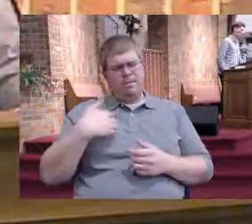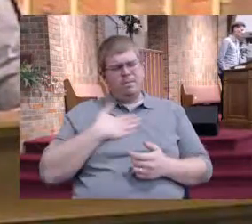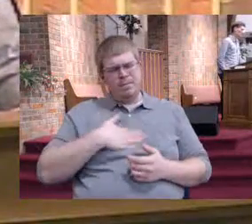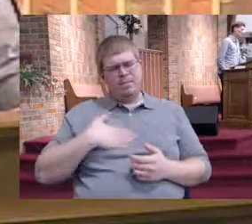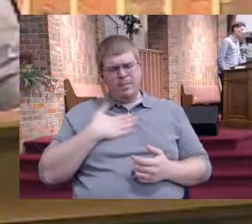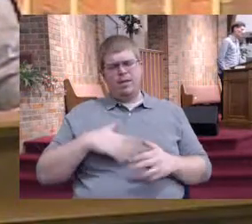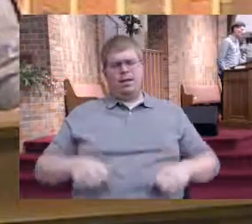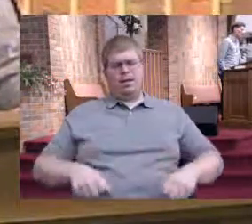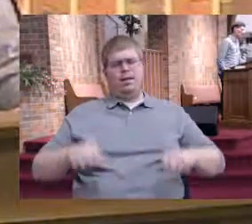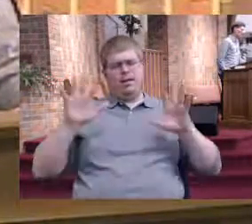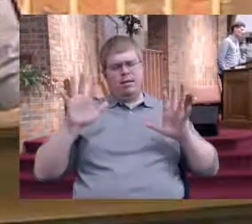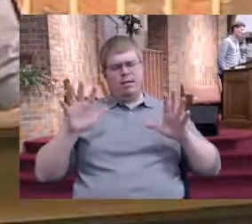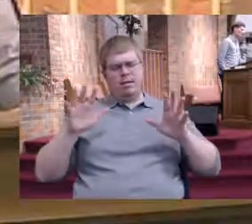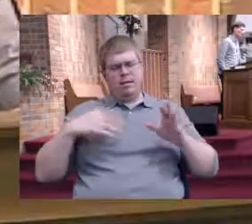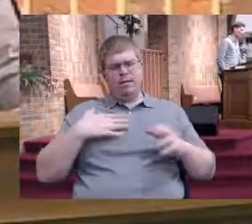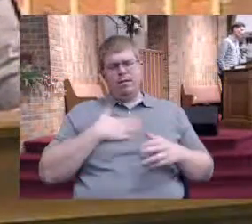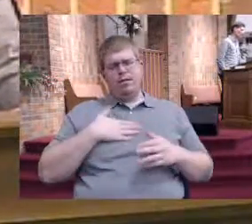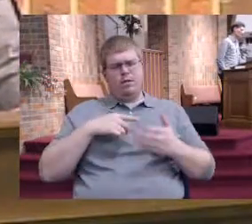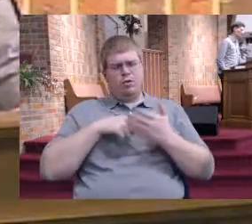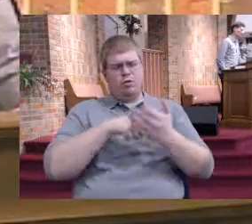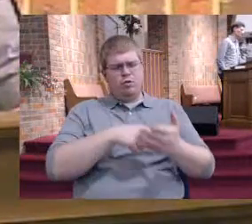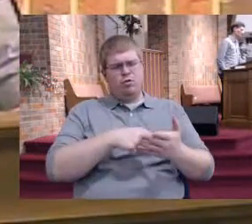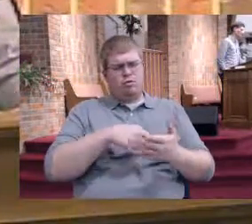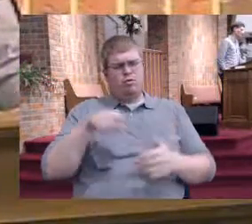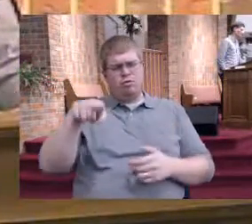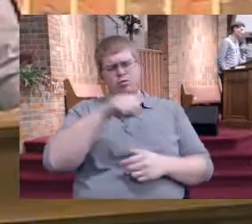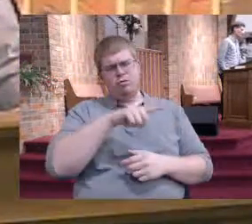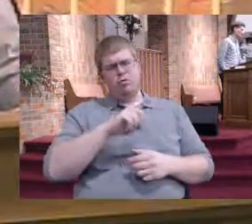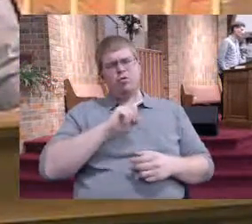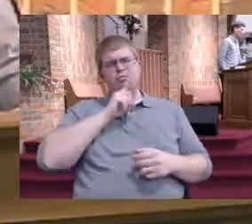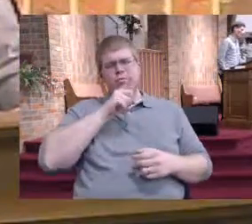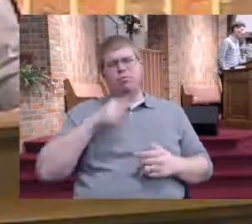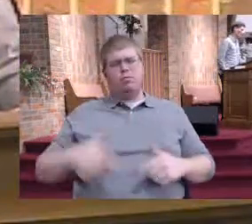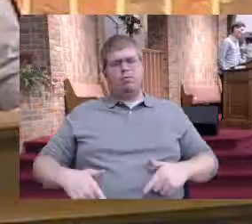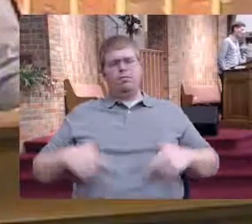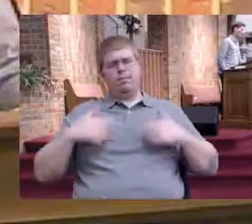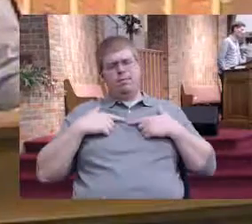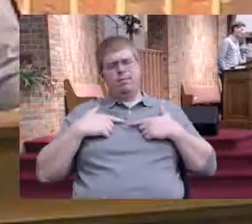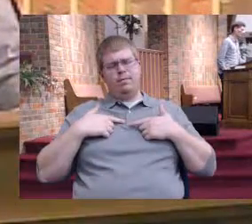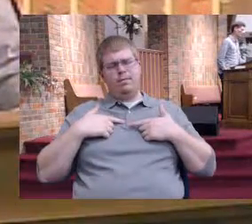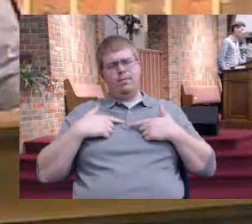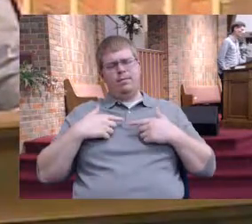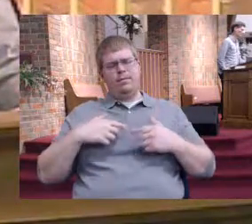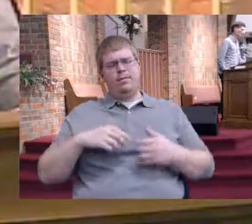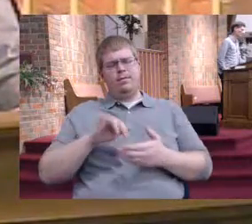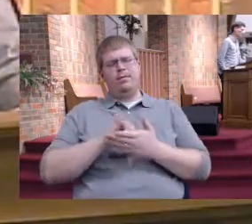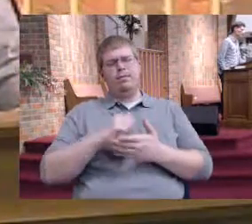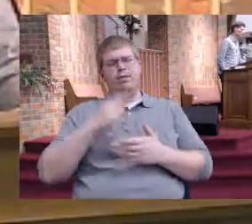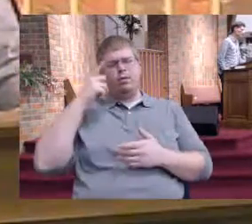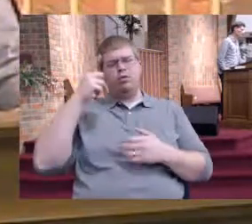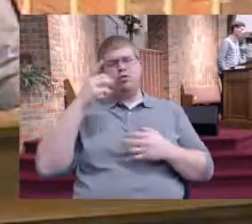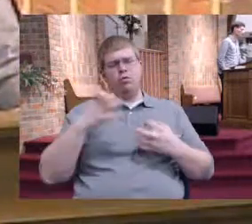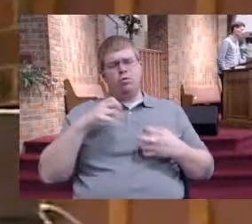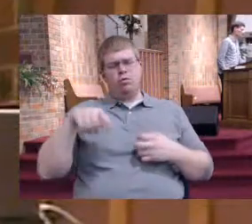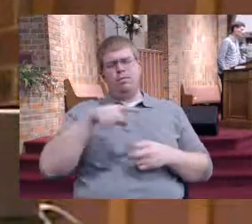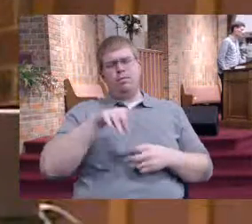so that you can show them real life and the life that you want them to find.